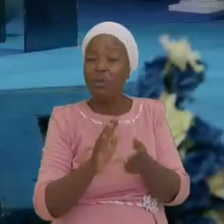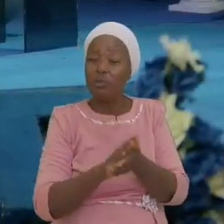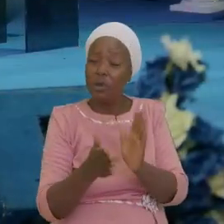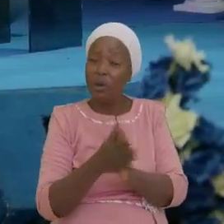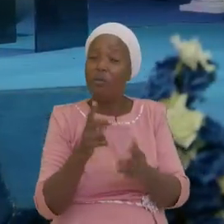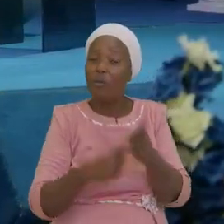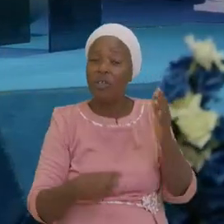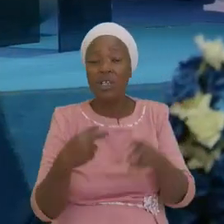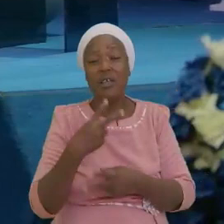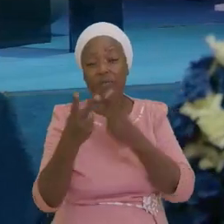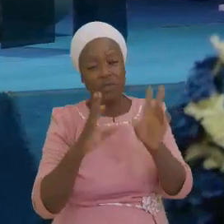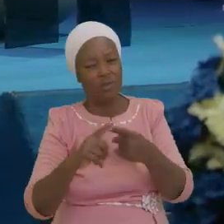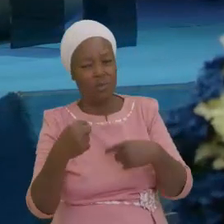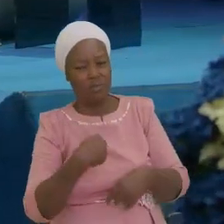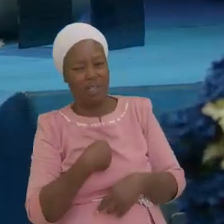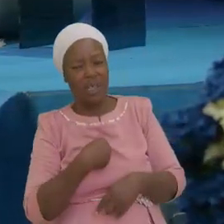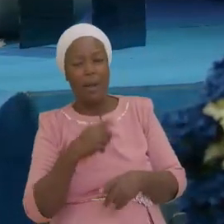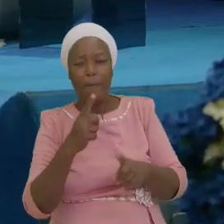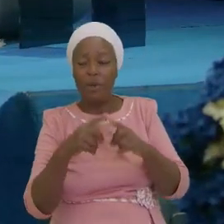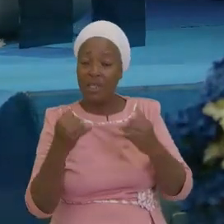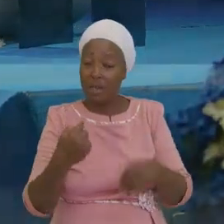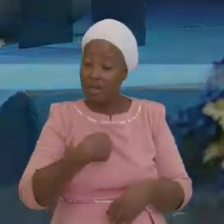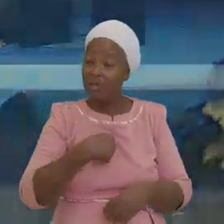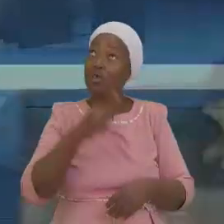He said, now I will be your father.